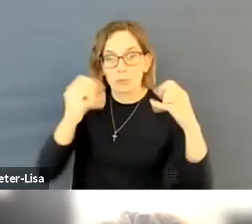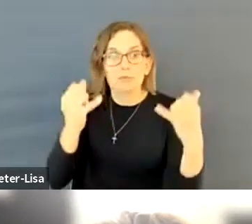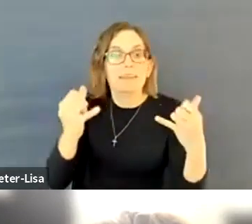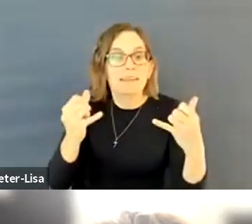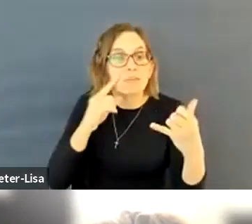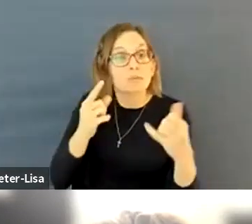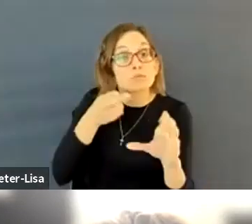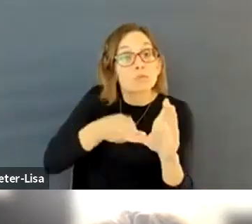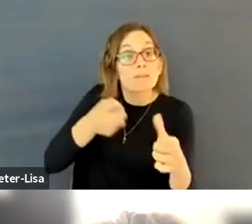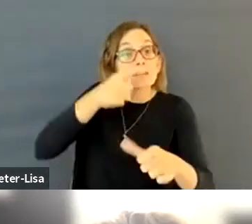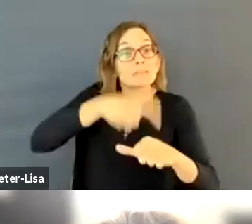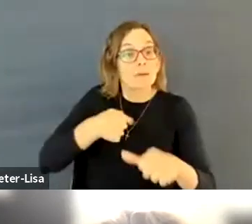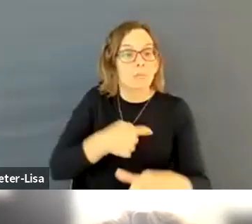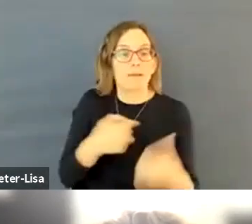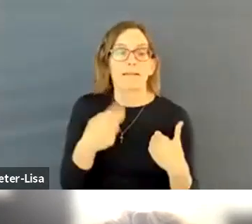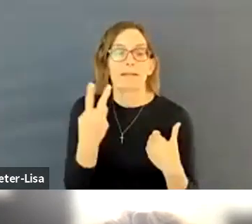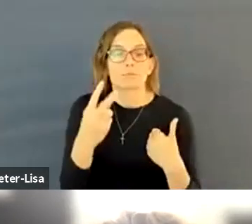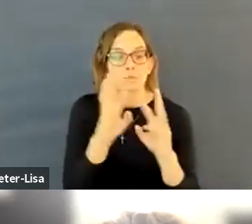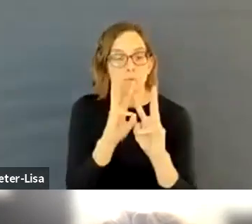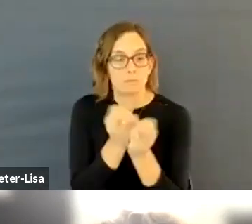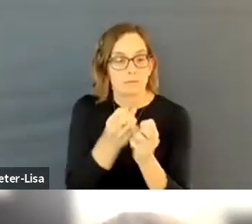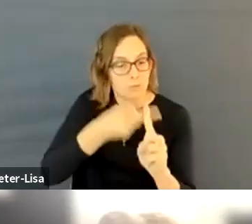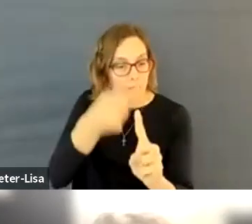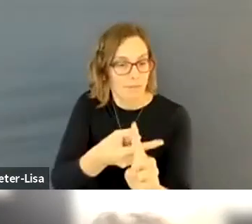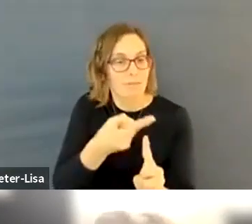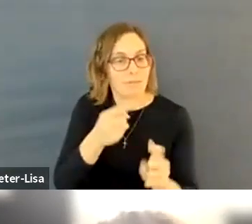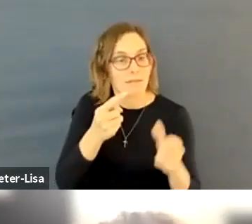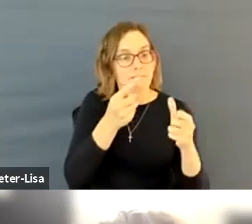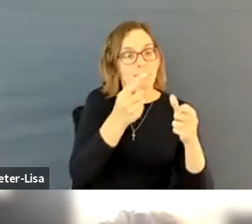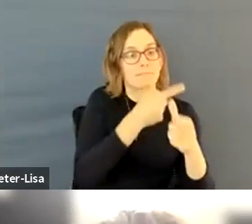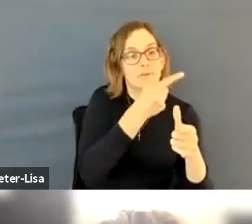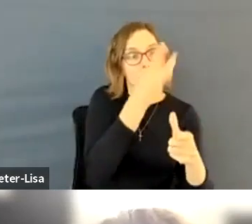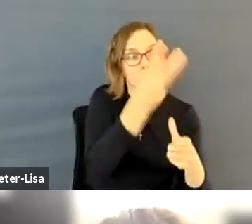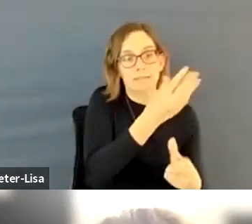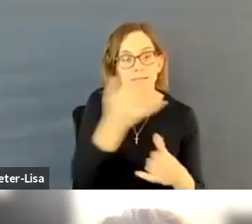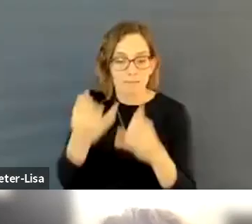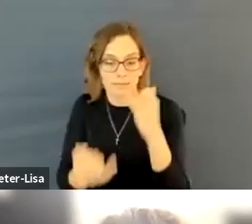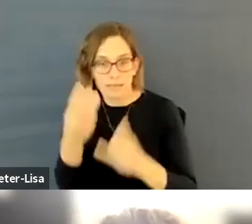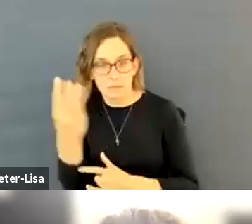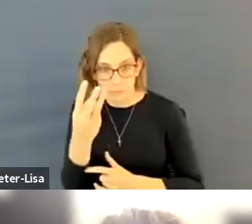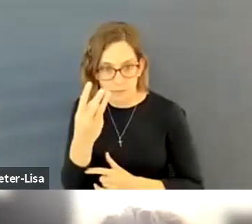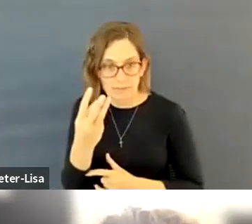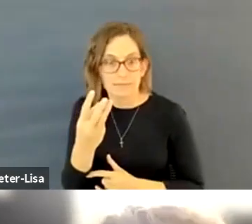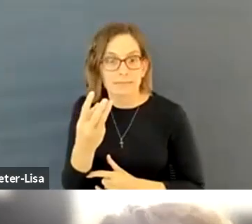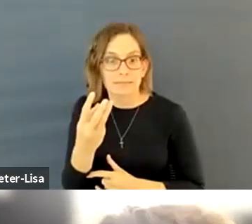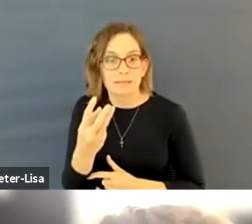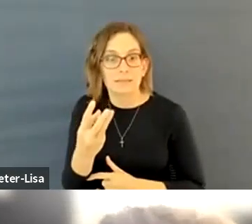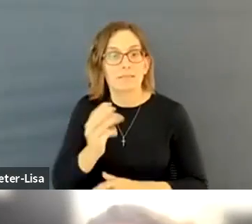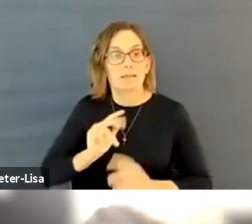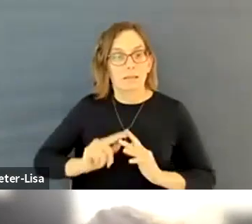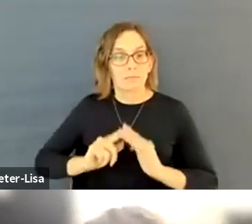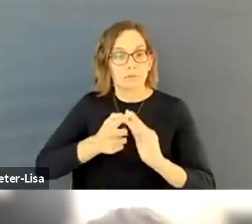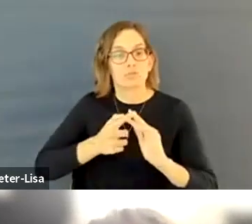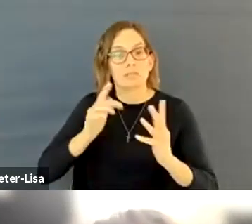your first time, NCORE offers two webinars per month, one on the first and one on the last Wednesday. Our Emerging Scholars